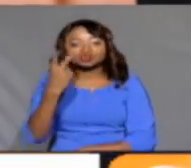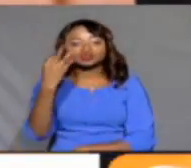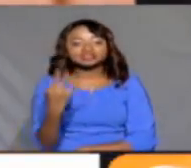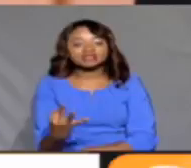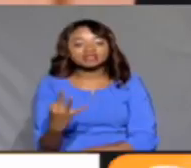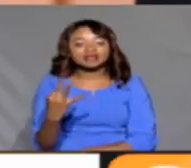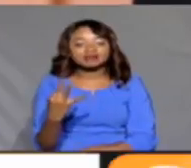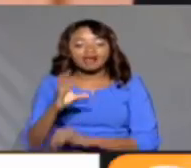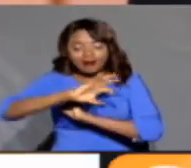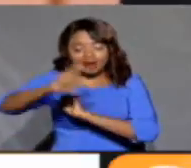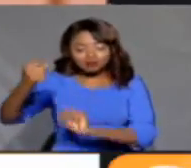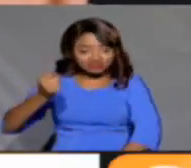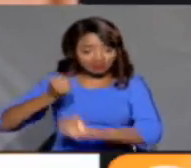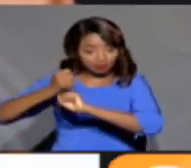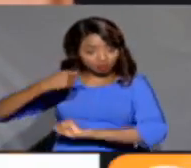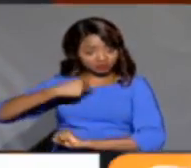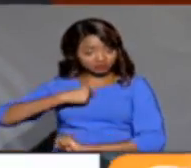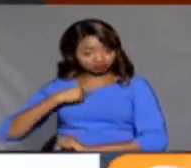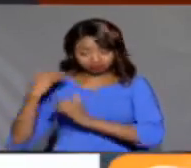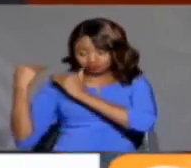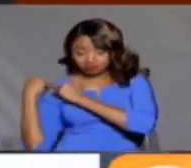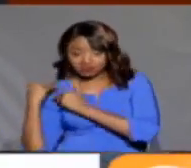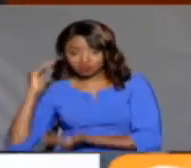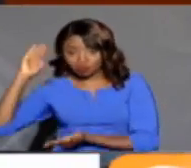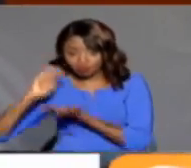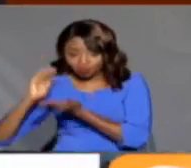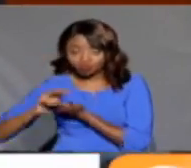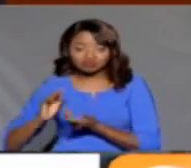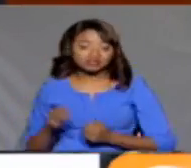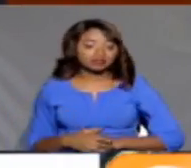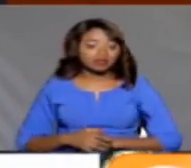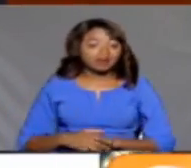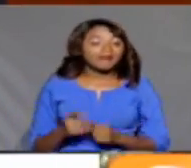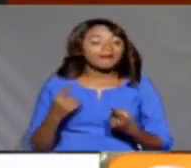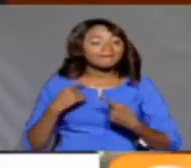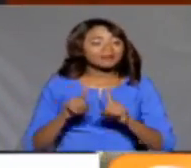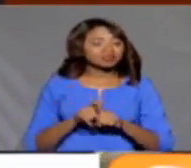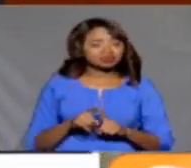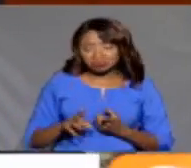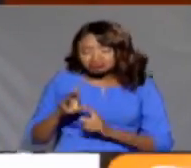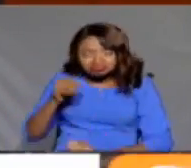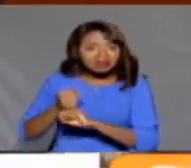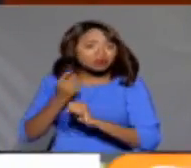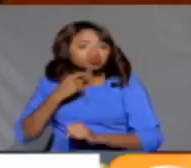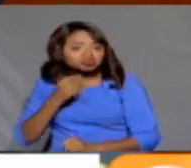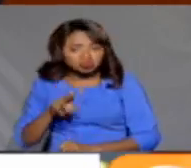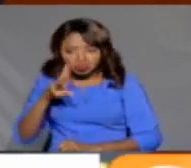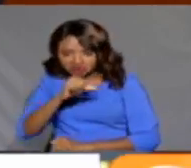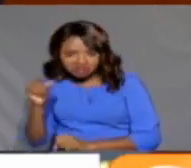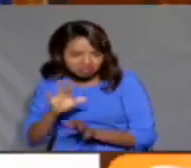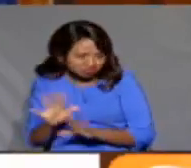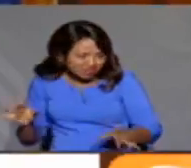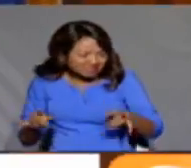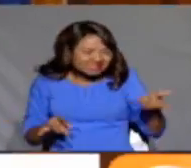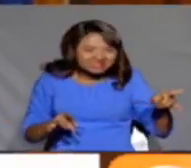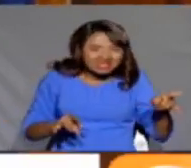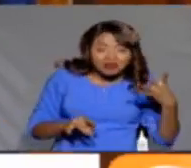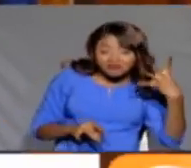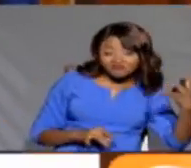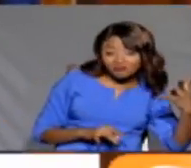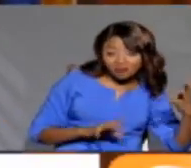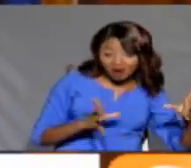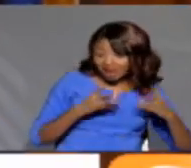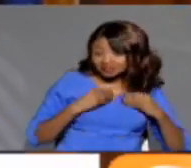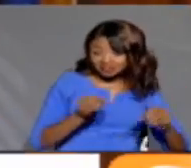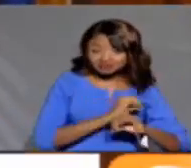Right. And you look at the trends now of the ones that wanamunga mkono, which is just Uasin Gishu, and the ones who don't. What does that tell you? Put the